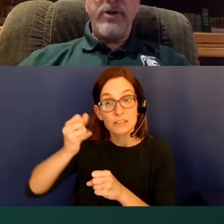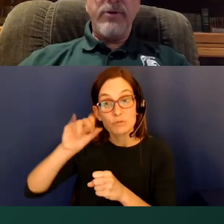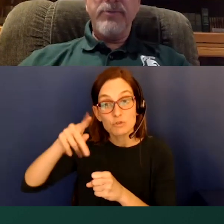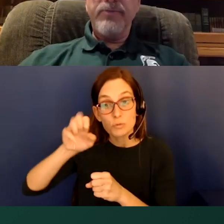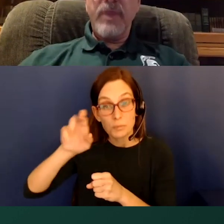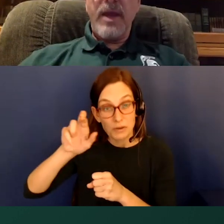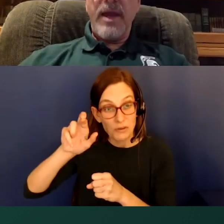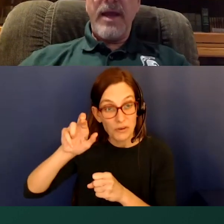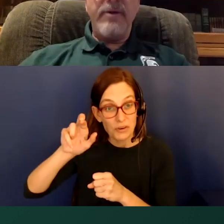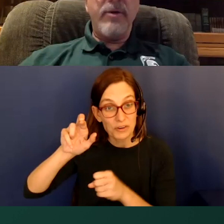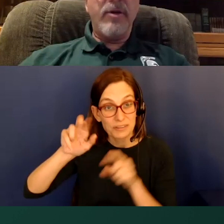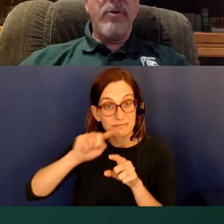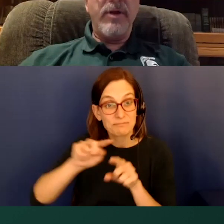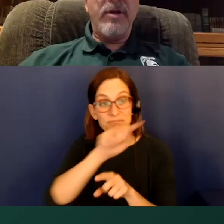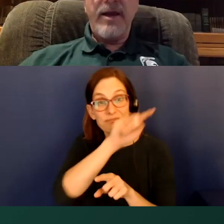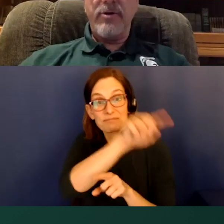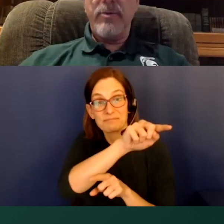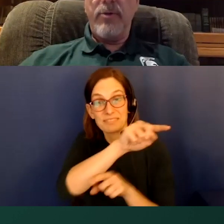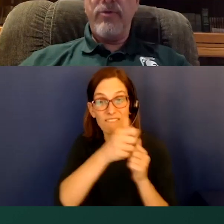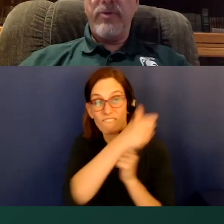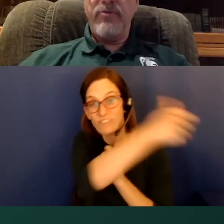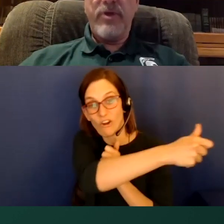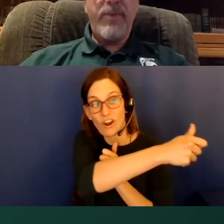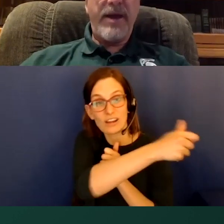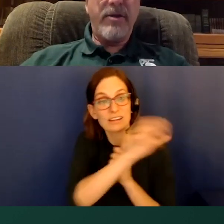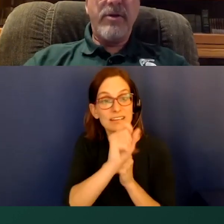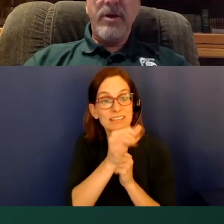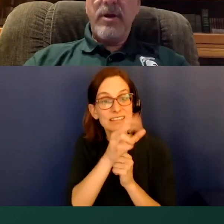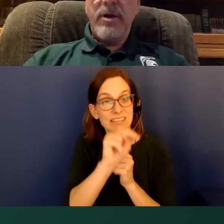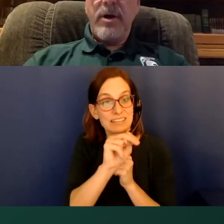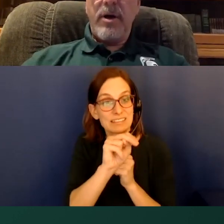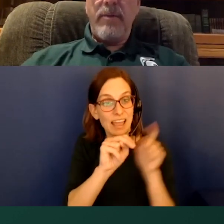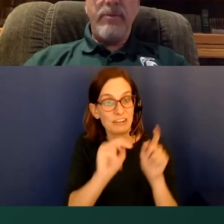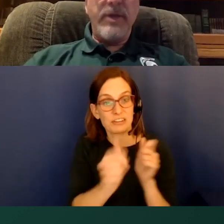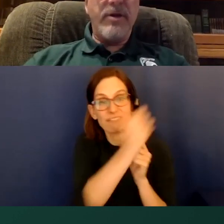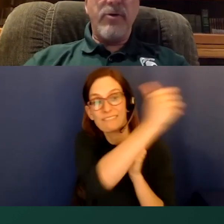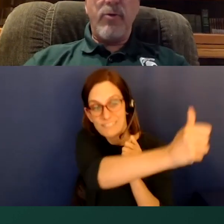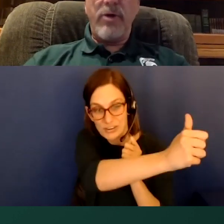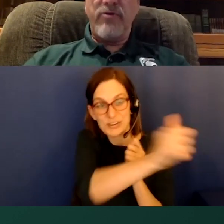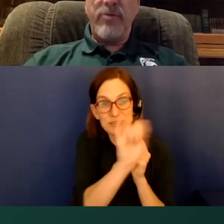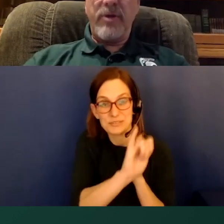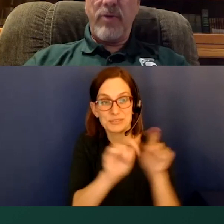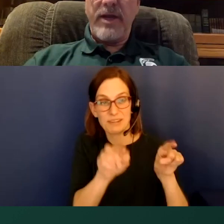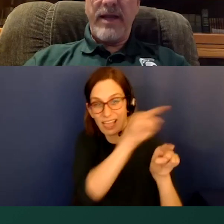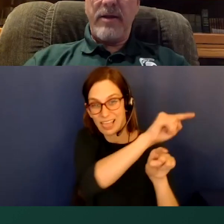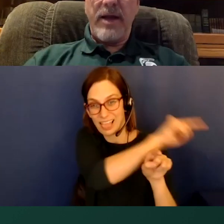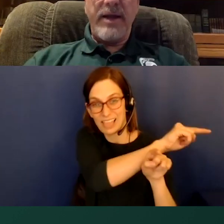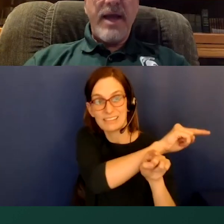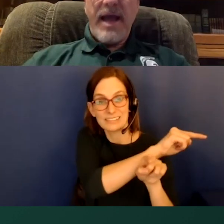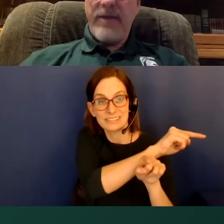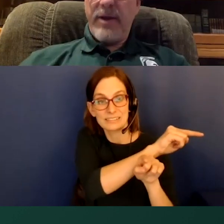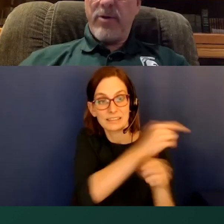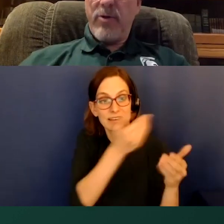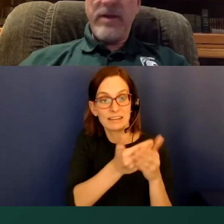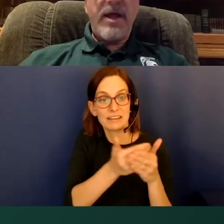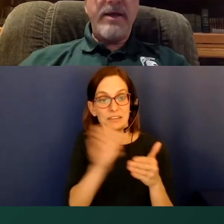out here, and so is Saturn. Both of them just passed eastern quadrature, this right angle line,